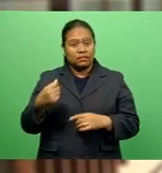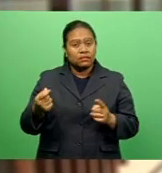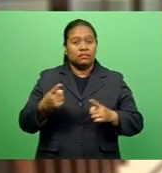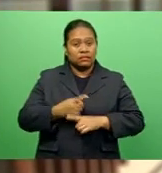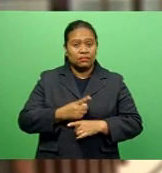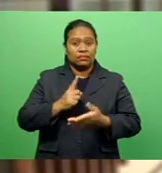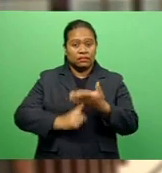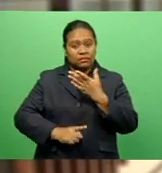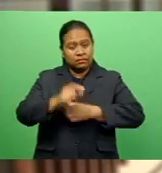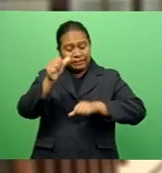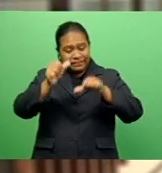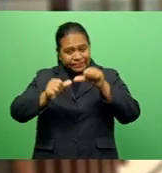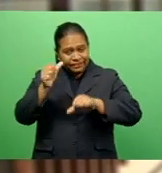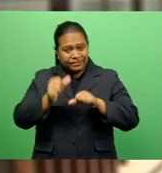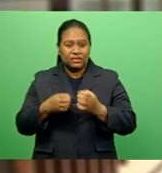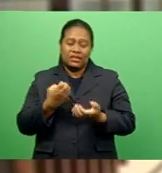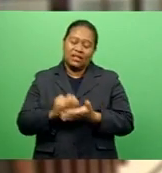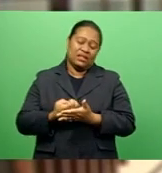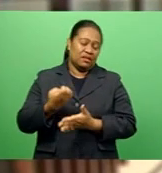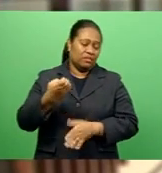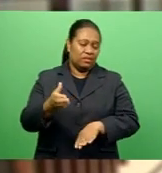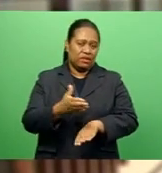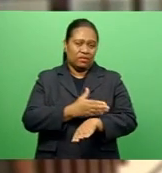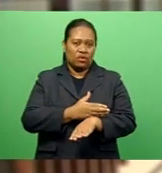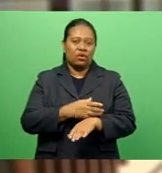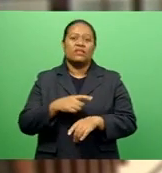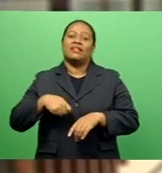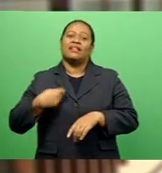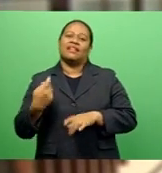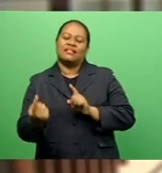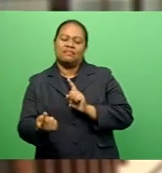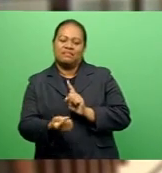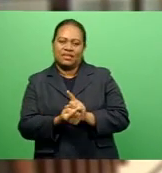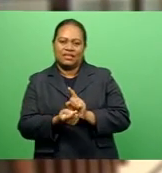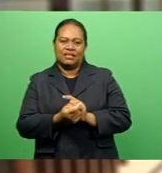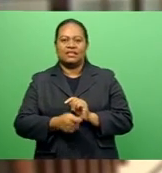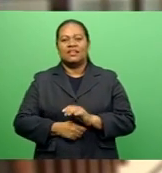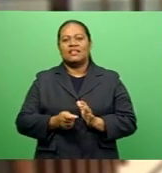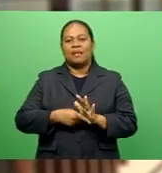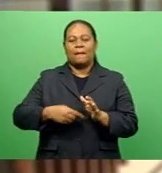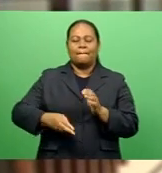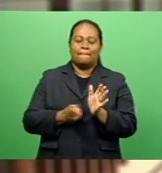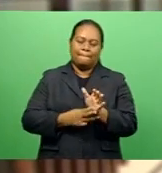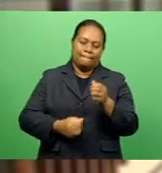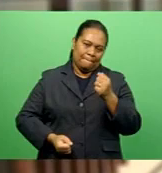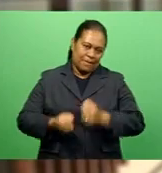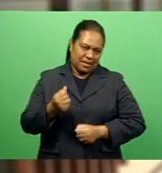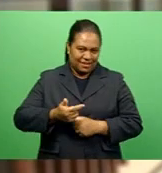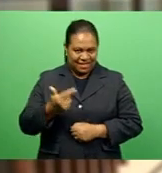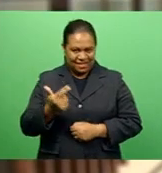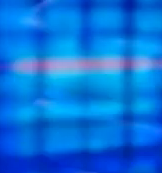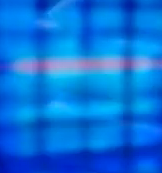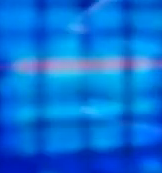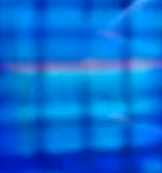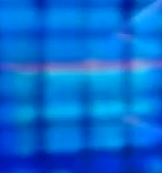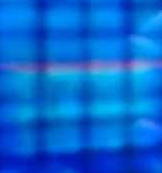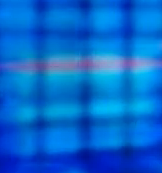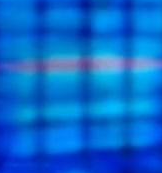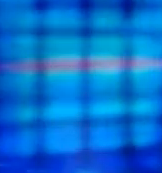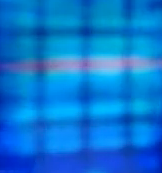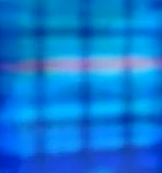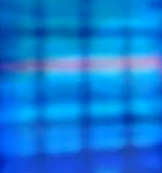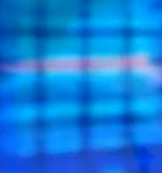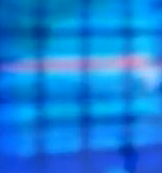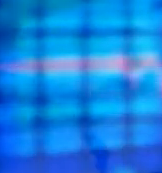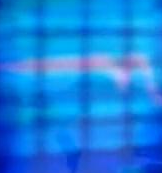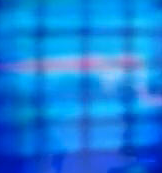his assessment of the economy before the Fed's next meeting ending March 17. And that's all from your HFC Bank for now. Here are the local